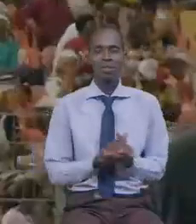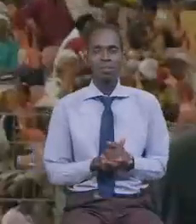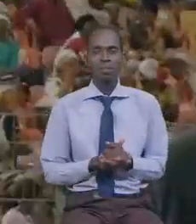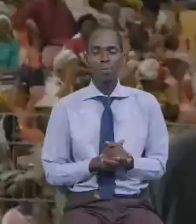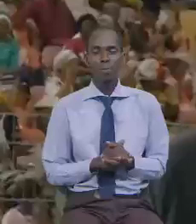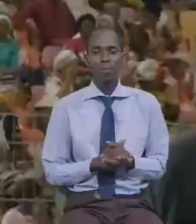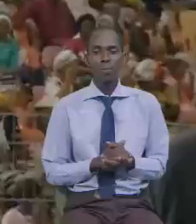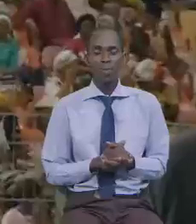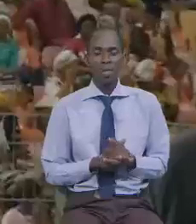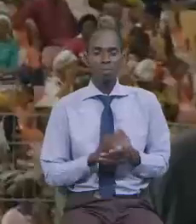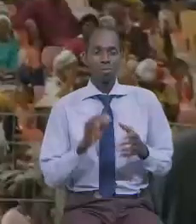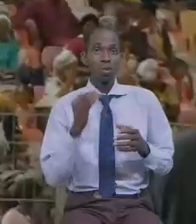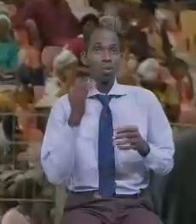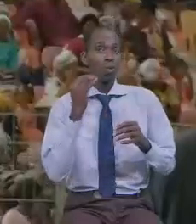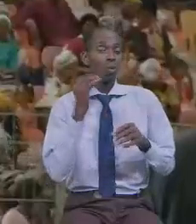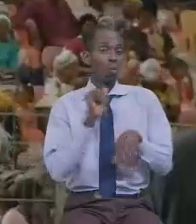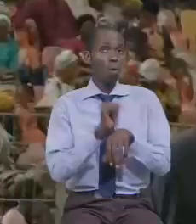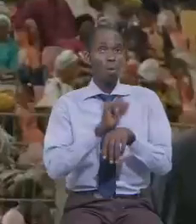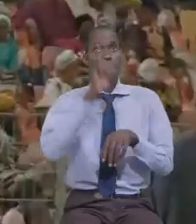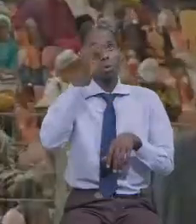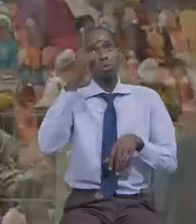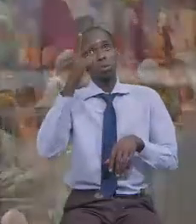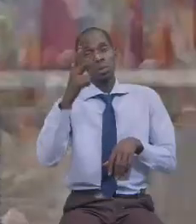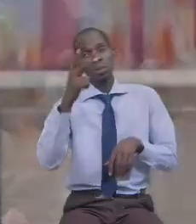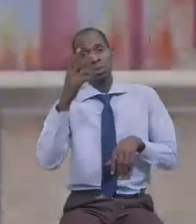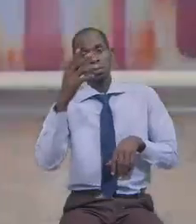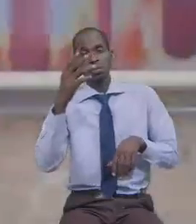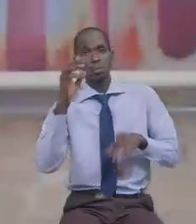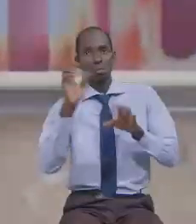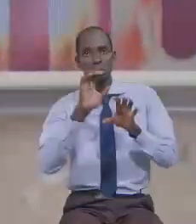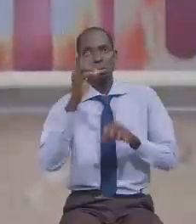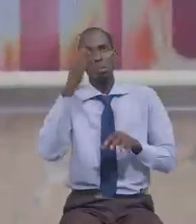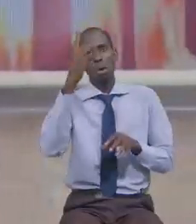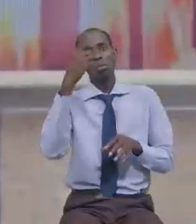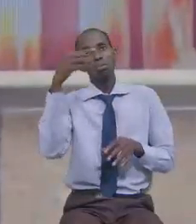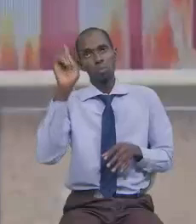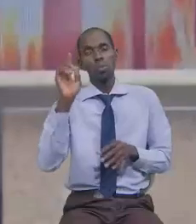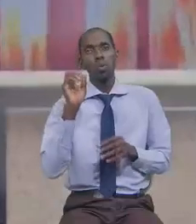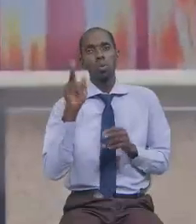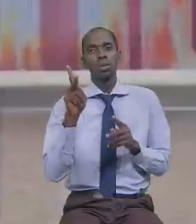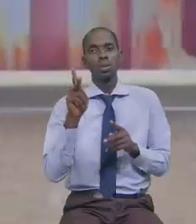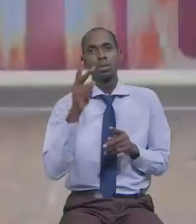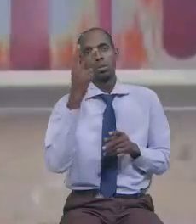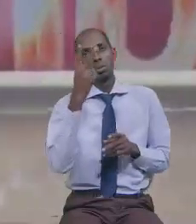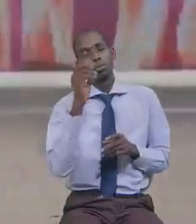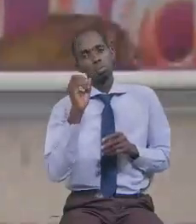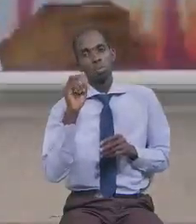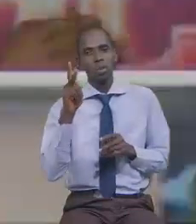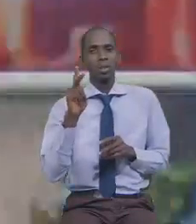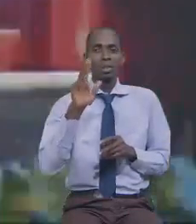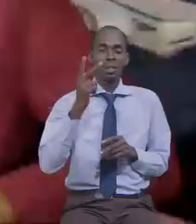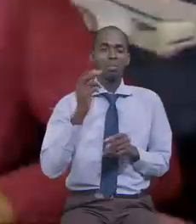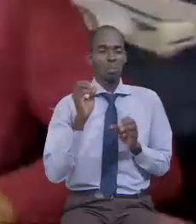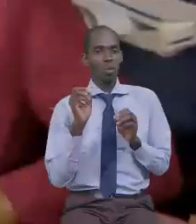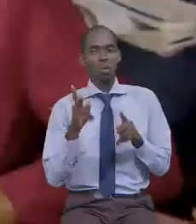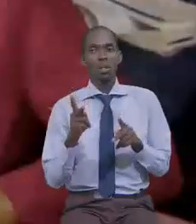number one, I did number two, I did number three, correct. That was my clock that day. And then